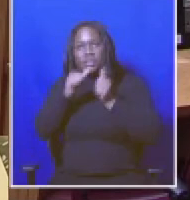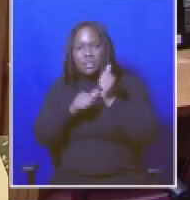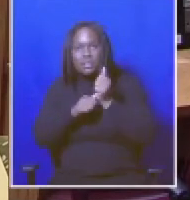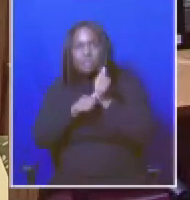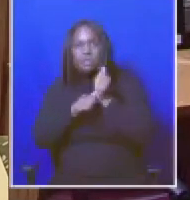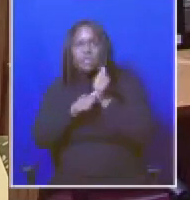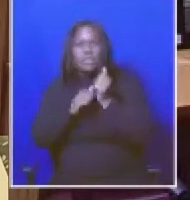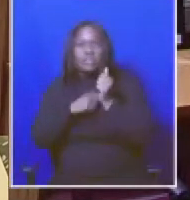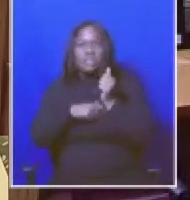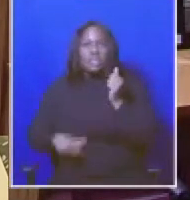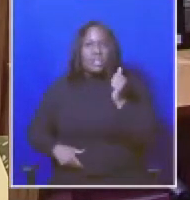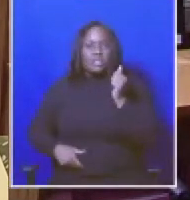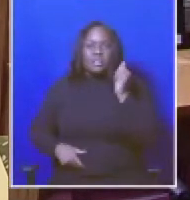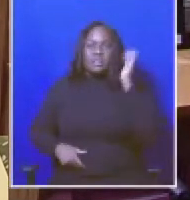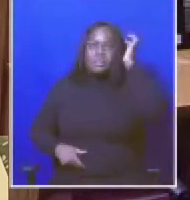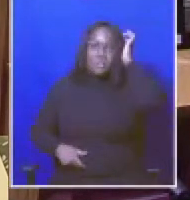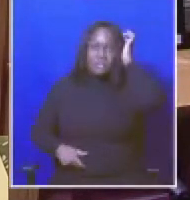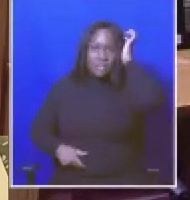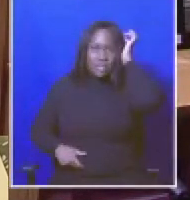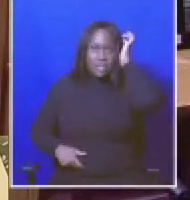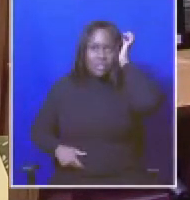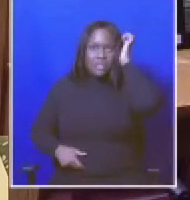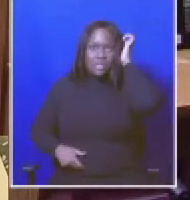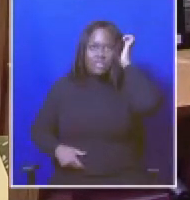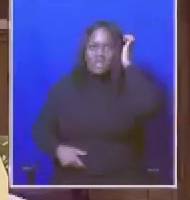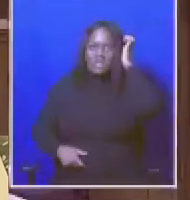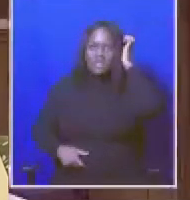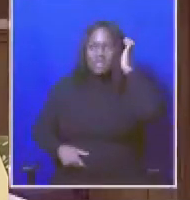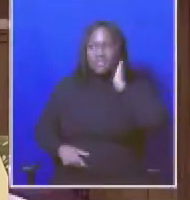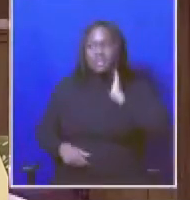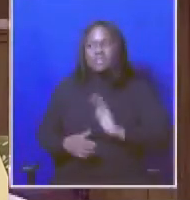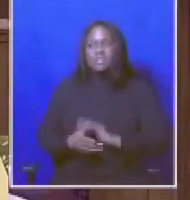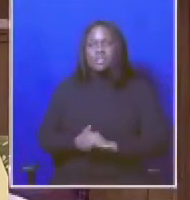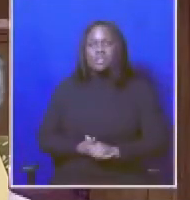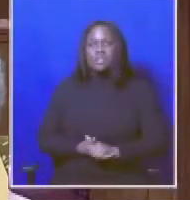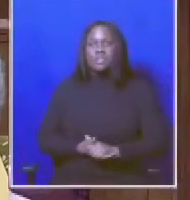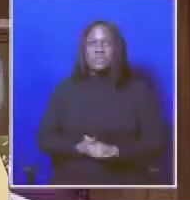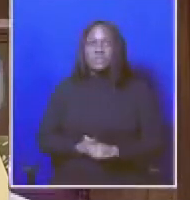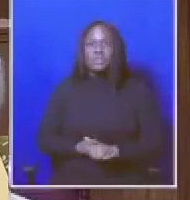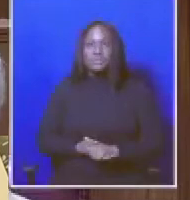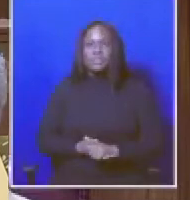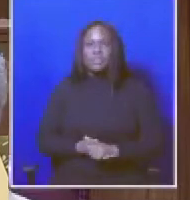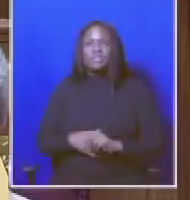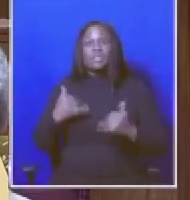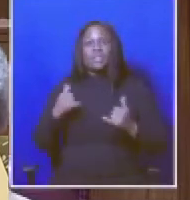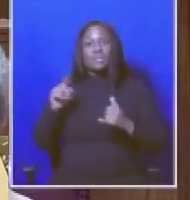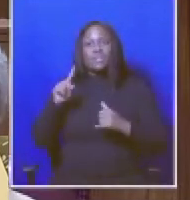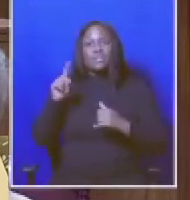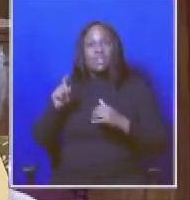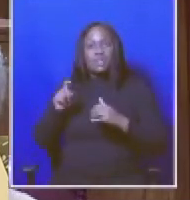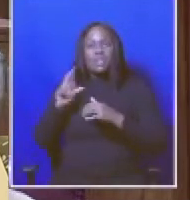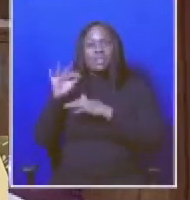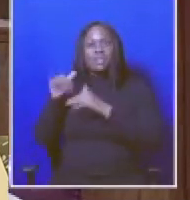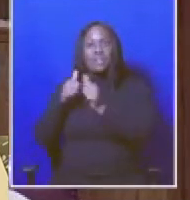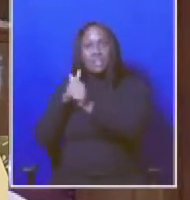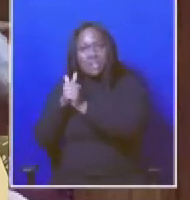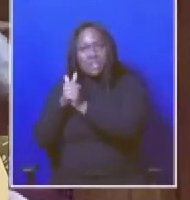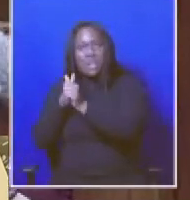Deputy President was continuing that he would even cover my follow-up question, and he has already done